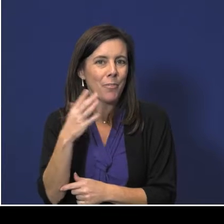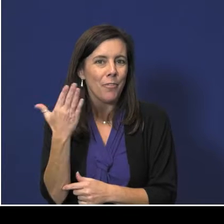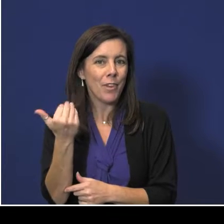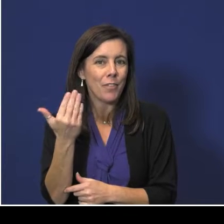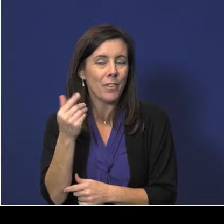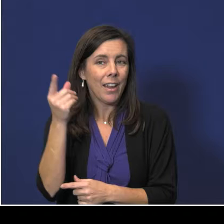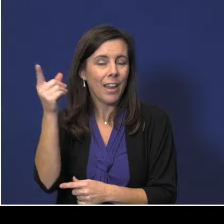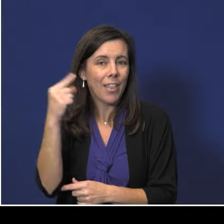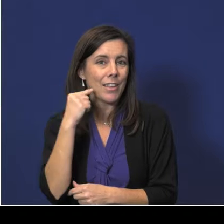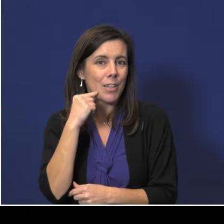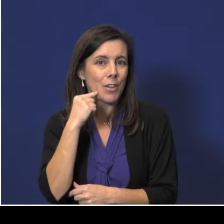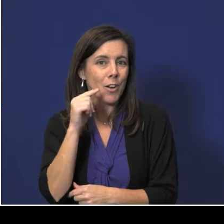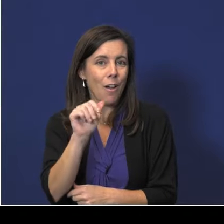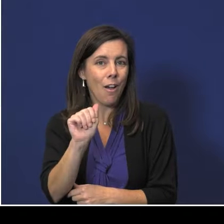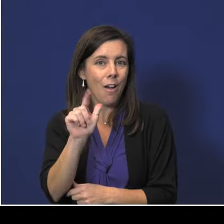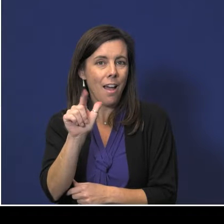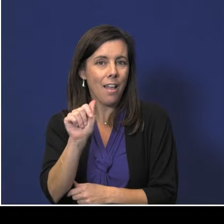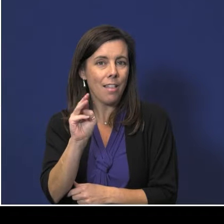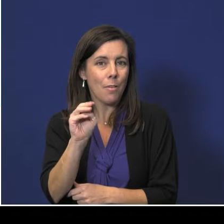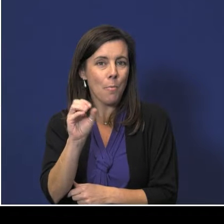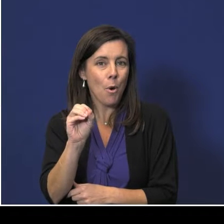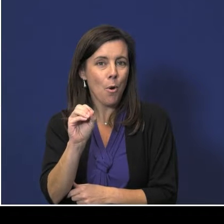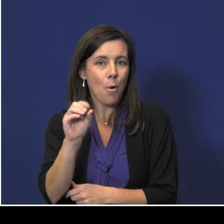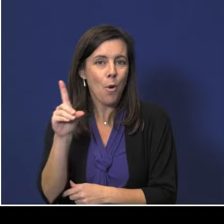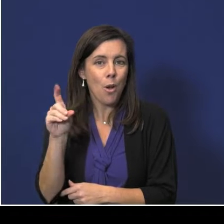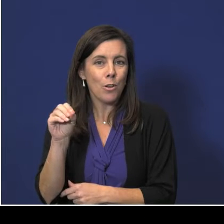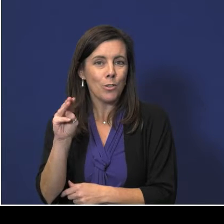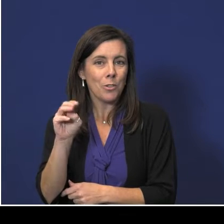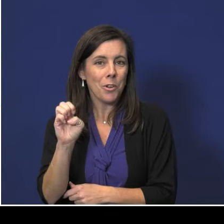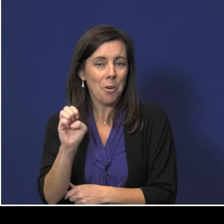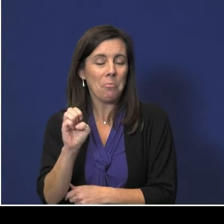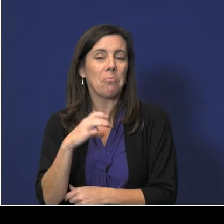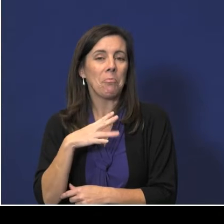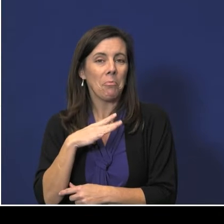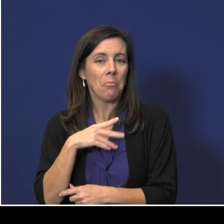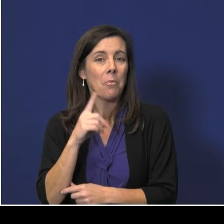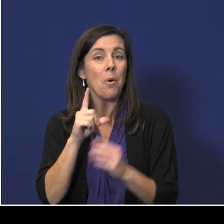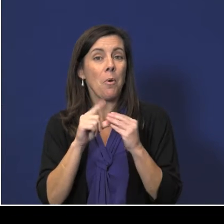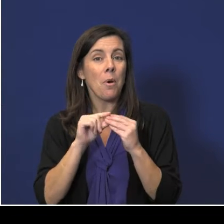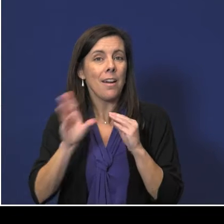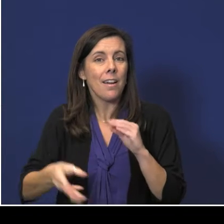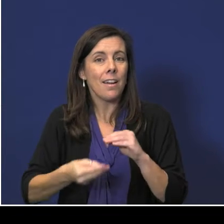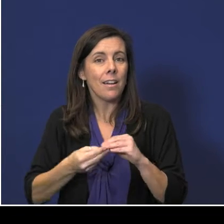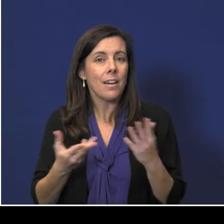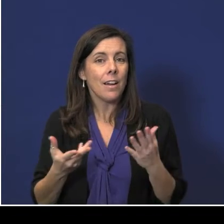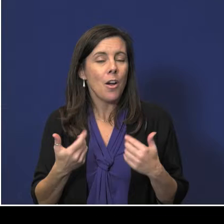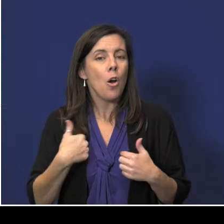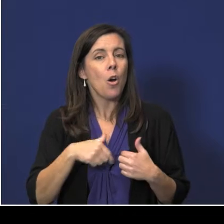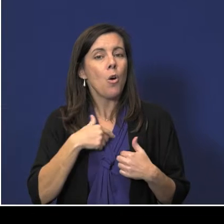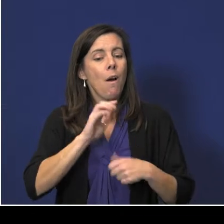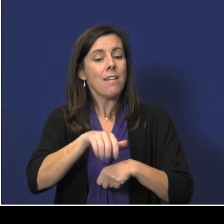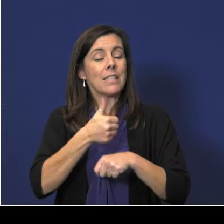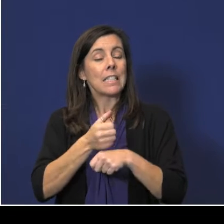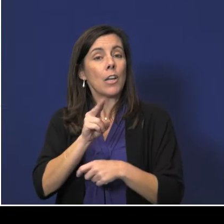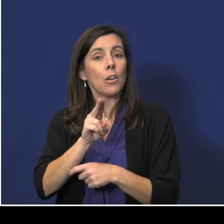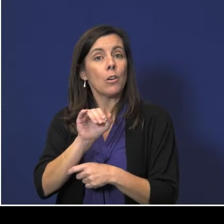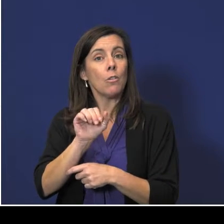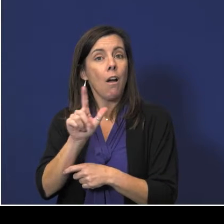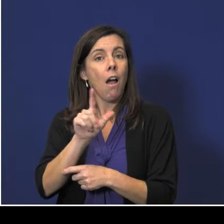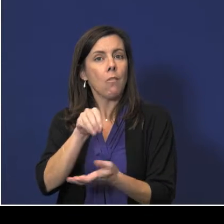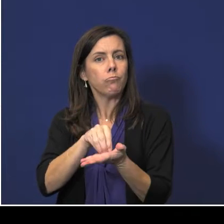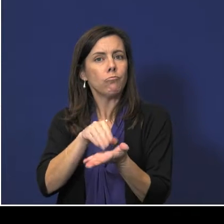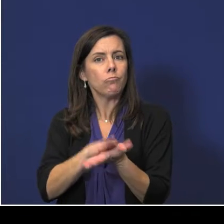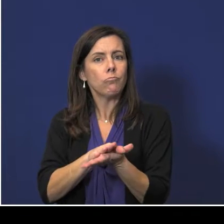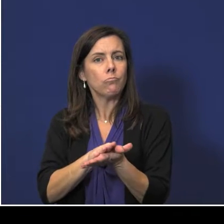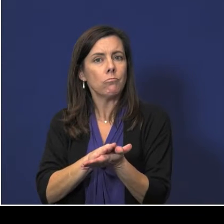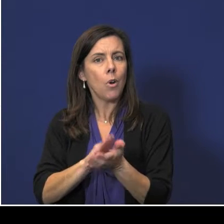Dome in San Antonio. And one little addition to that is we actually set a UIL record at the